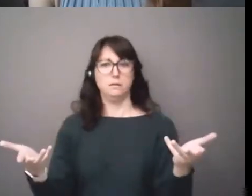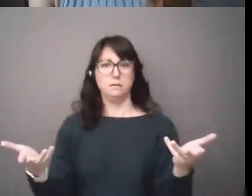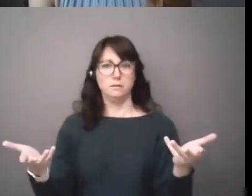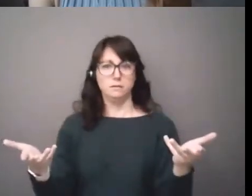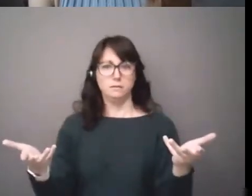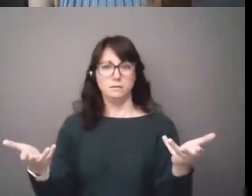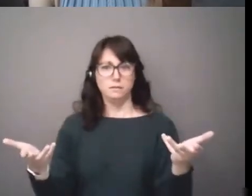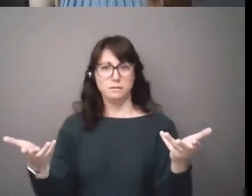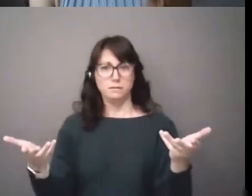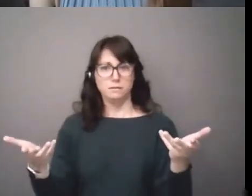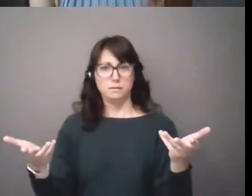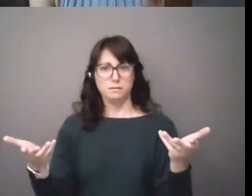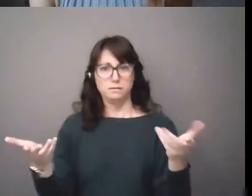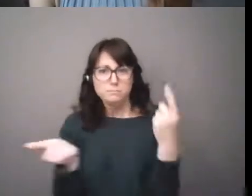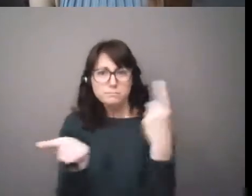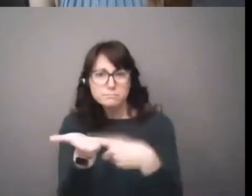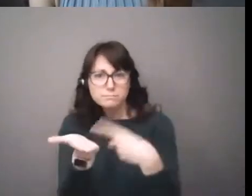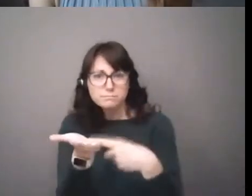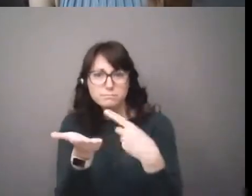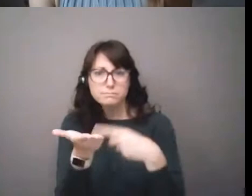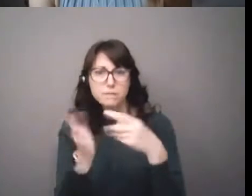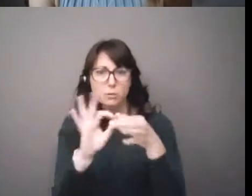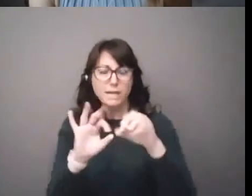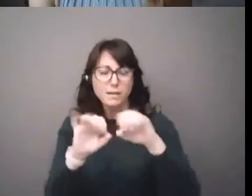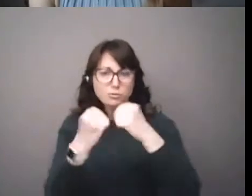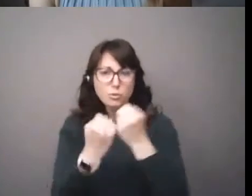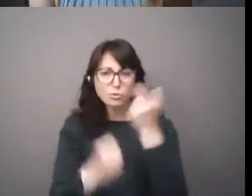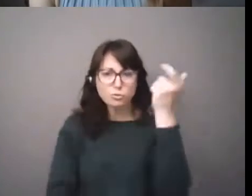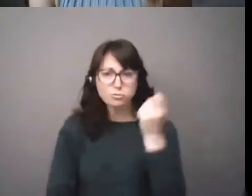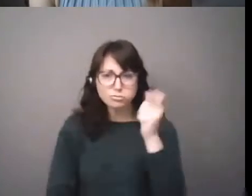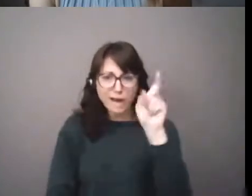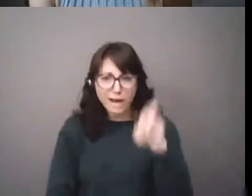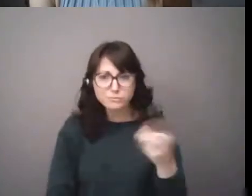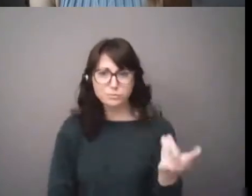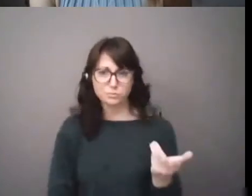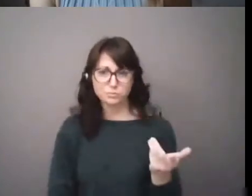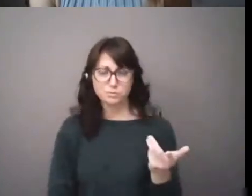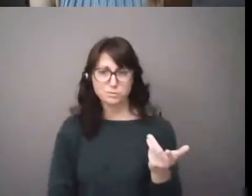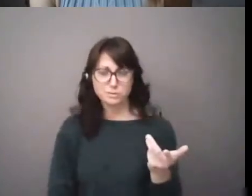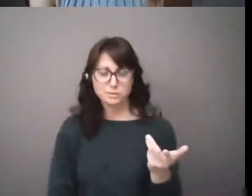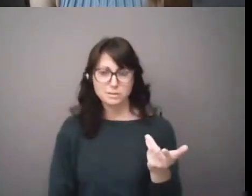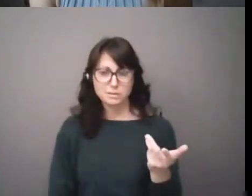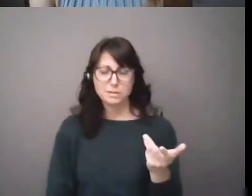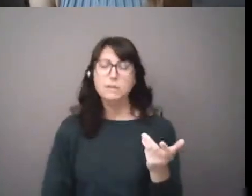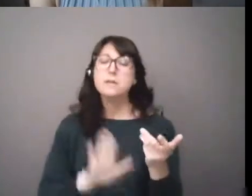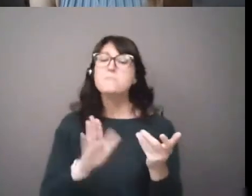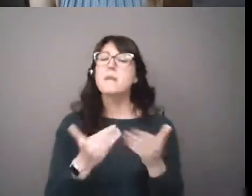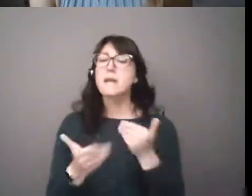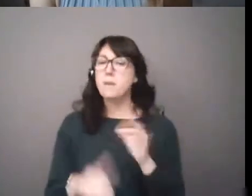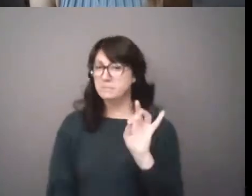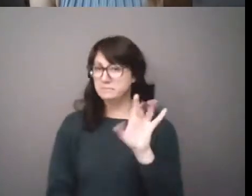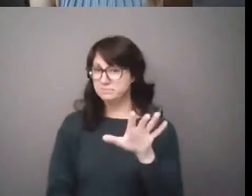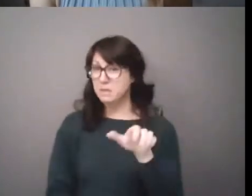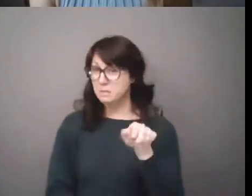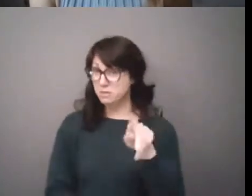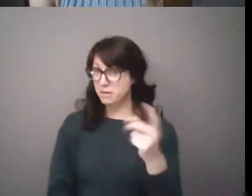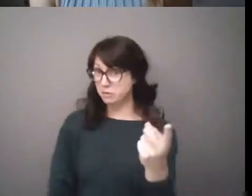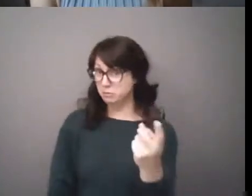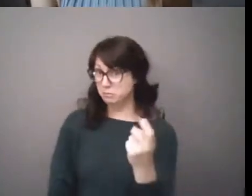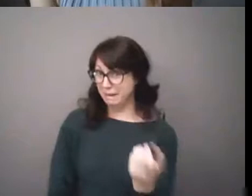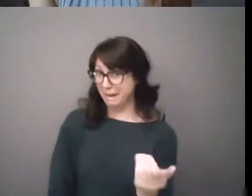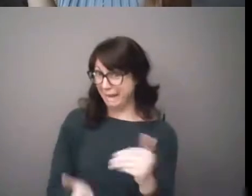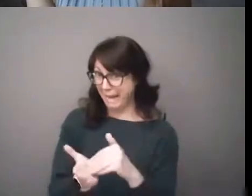discussion on the rates for social assistance. So having said that, I will either let you ask me another question